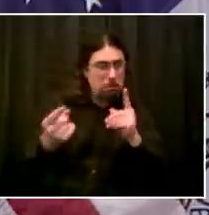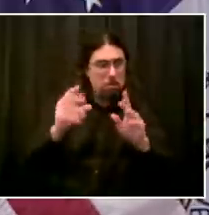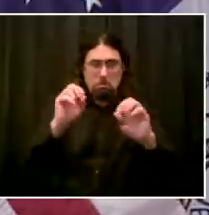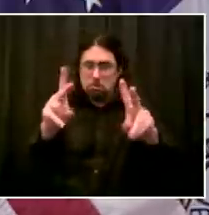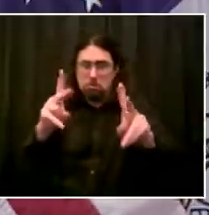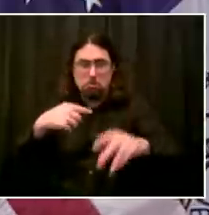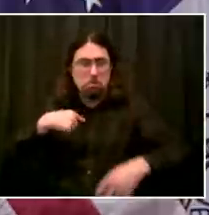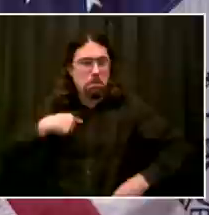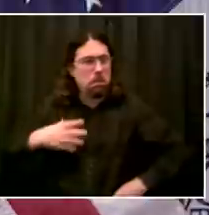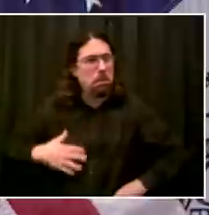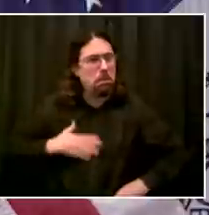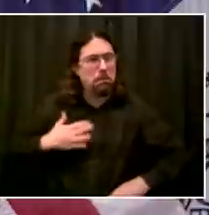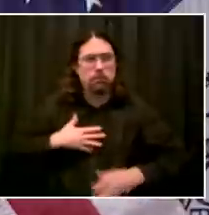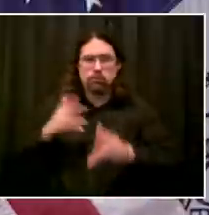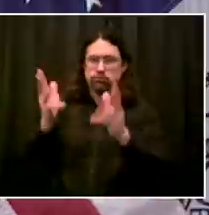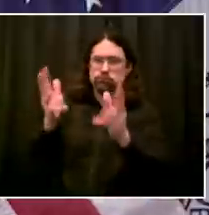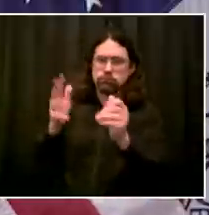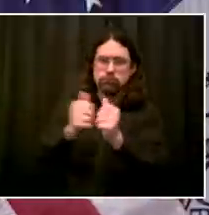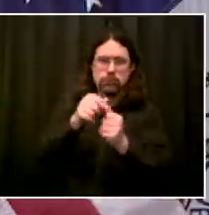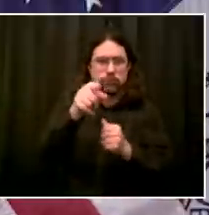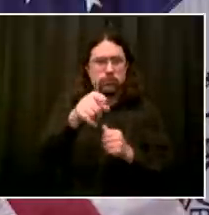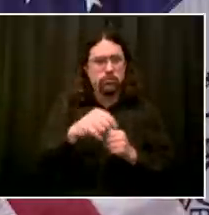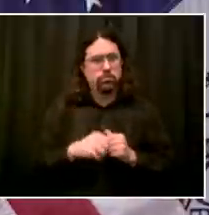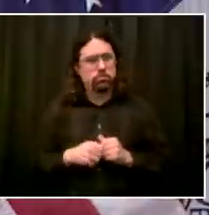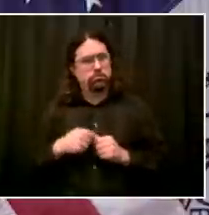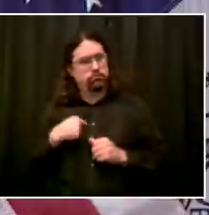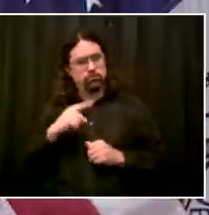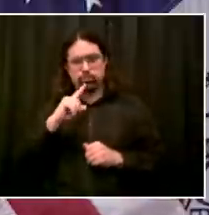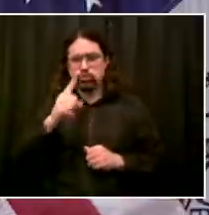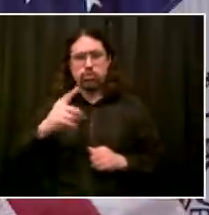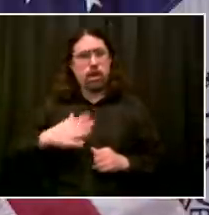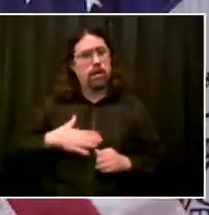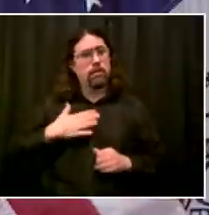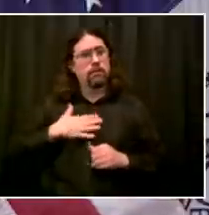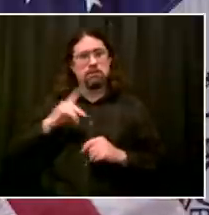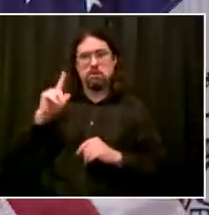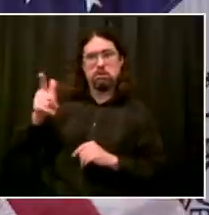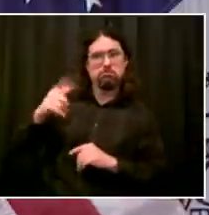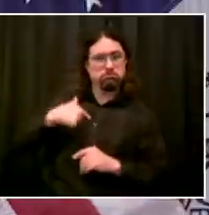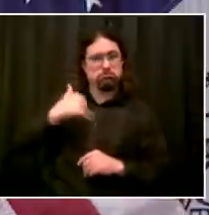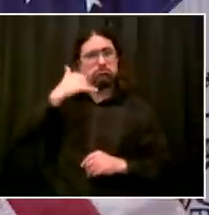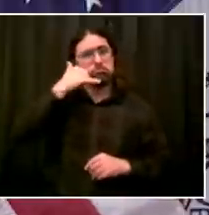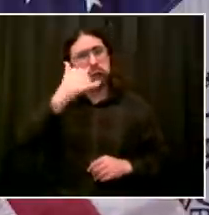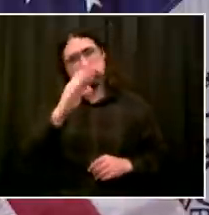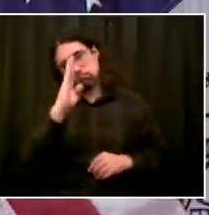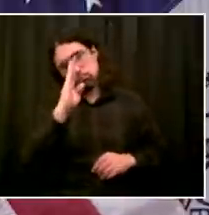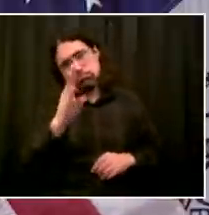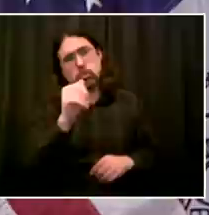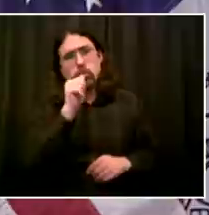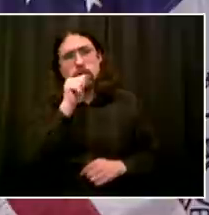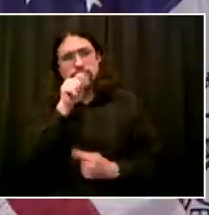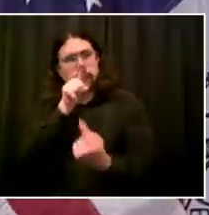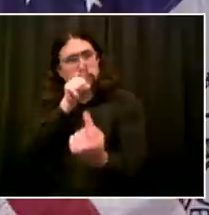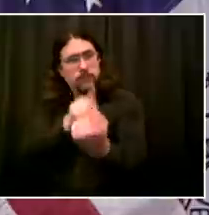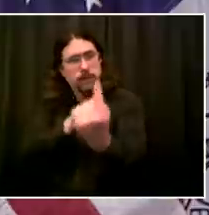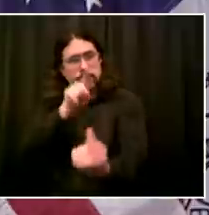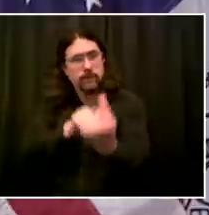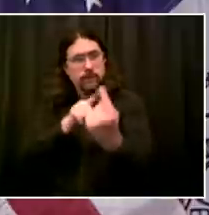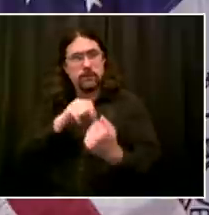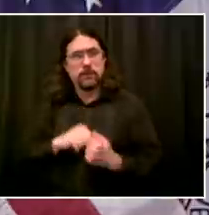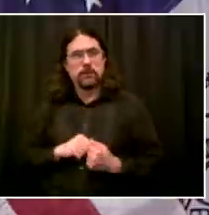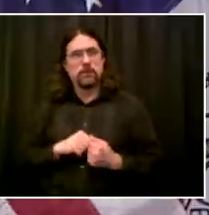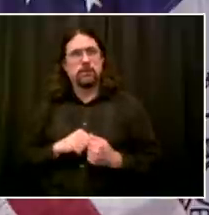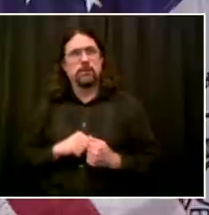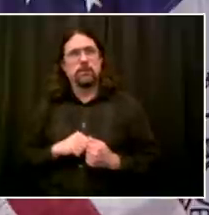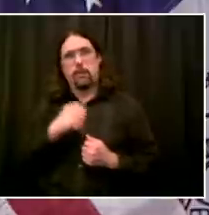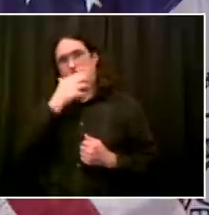I'm not gonna respond right now because obviously we're in the middle of doing this, but let me happily talk to you about that and we'll think about it